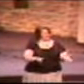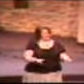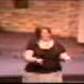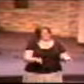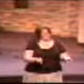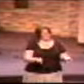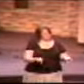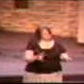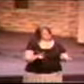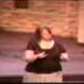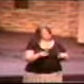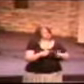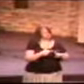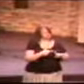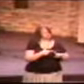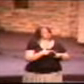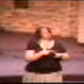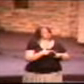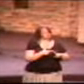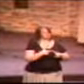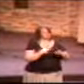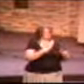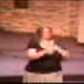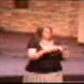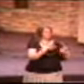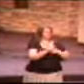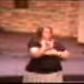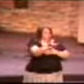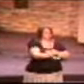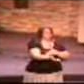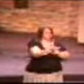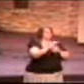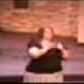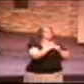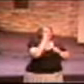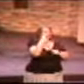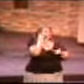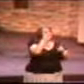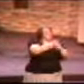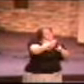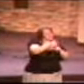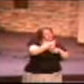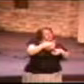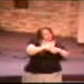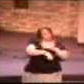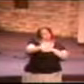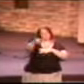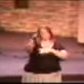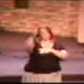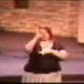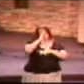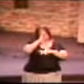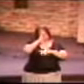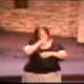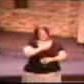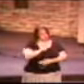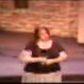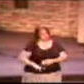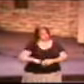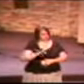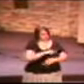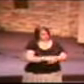to to wherever you are and however you see yourself in God's kingdom